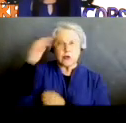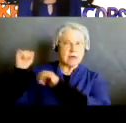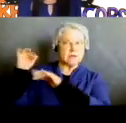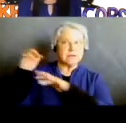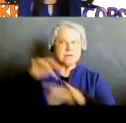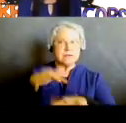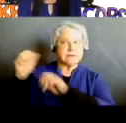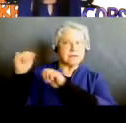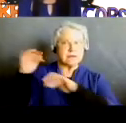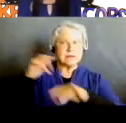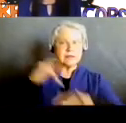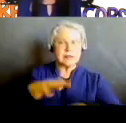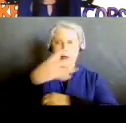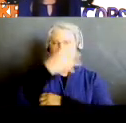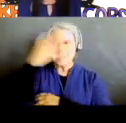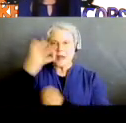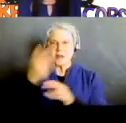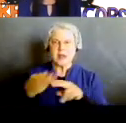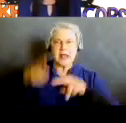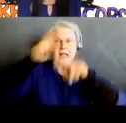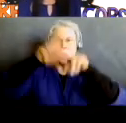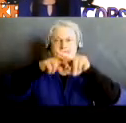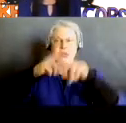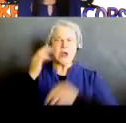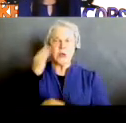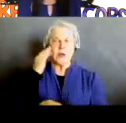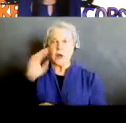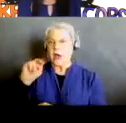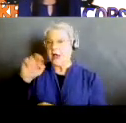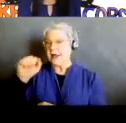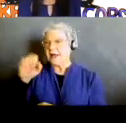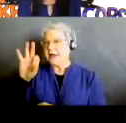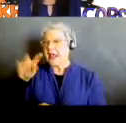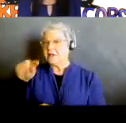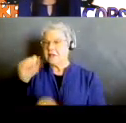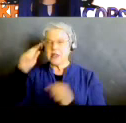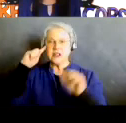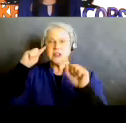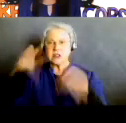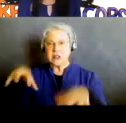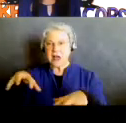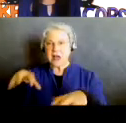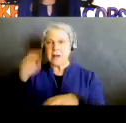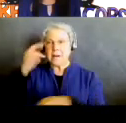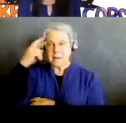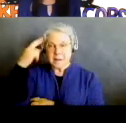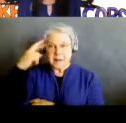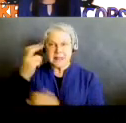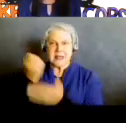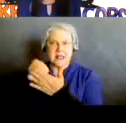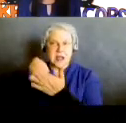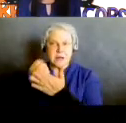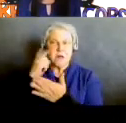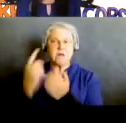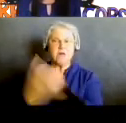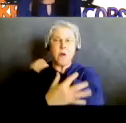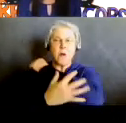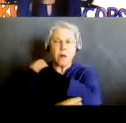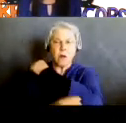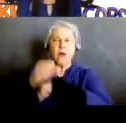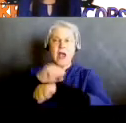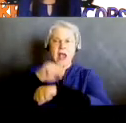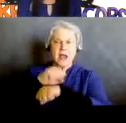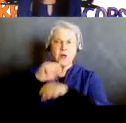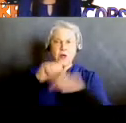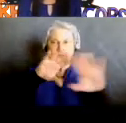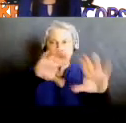because they knew that NAFTA would shock the Mexican economy, especially for poor and working class people. Right? And at the same